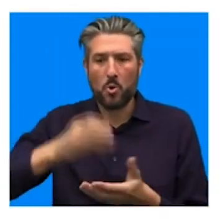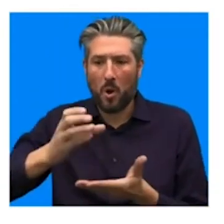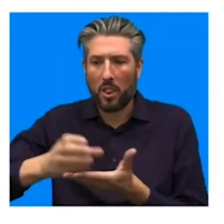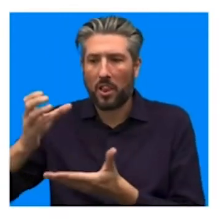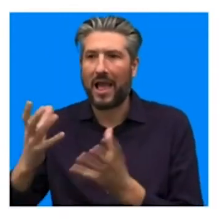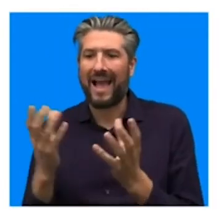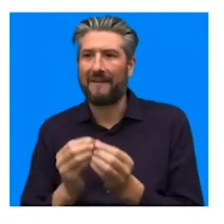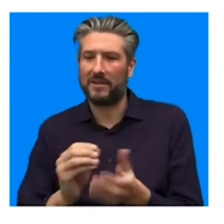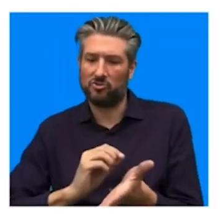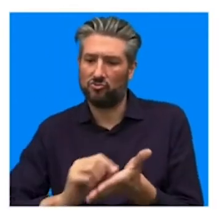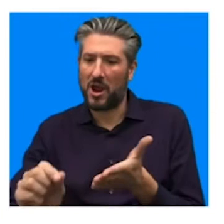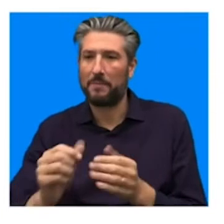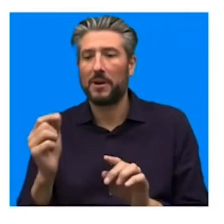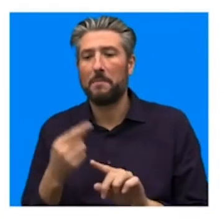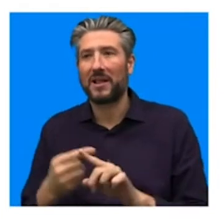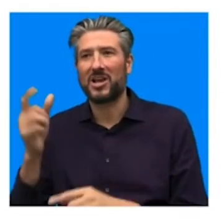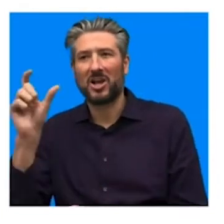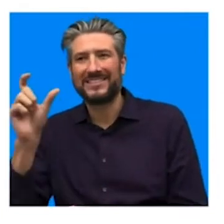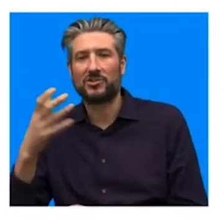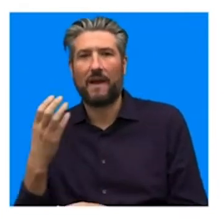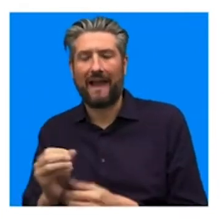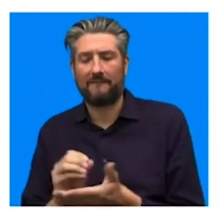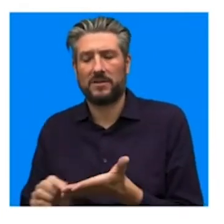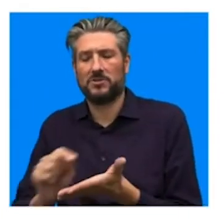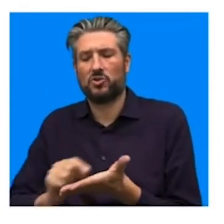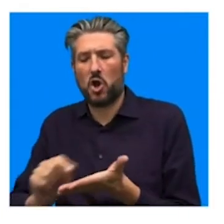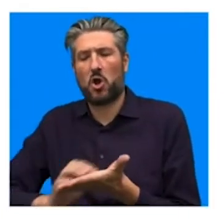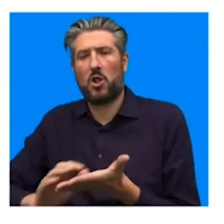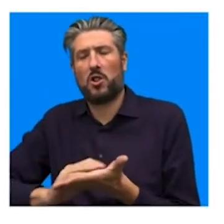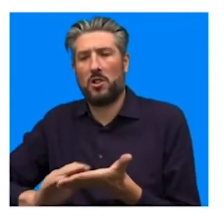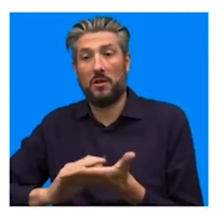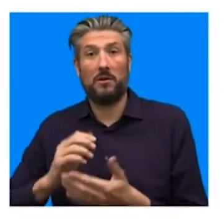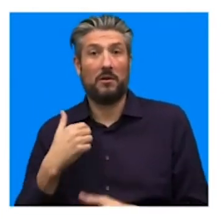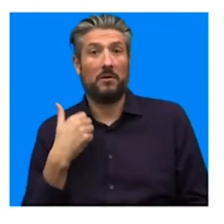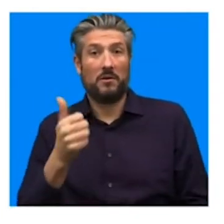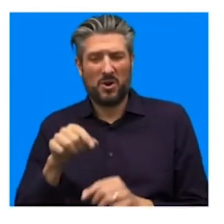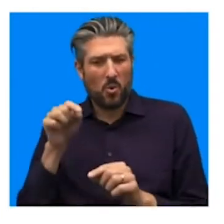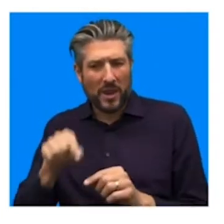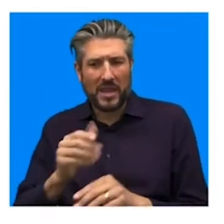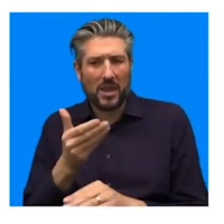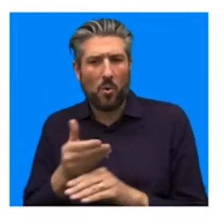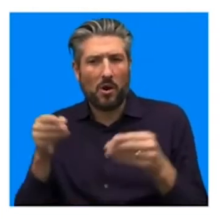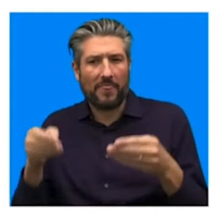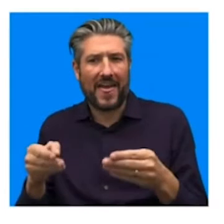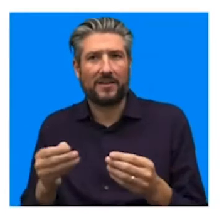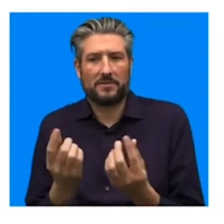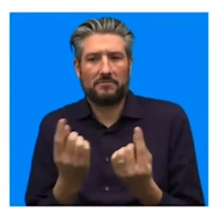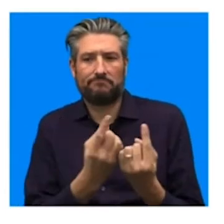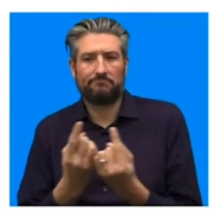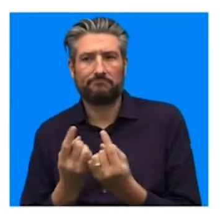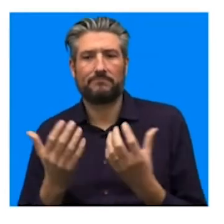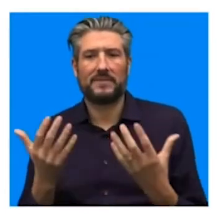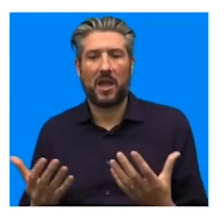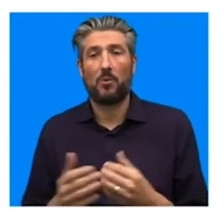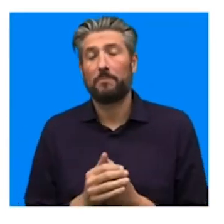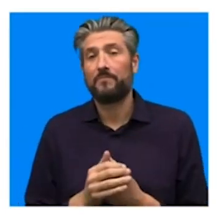circles. So, you know, that's just one of many things that we're working on right now. And the really fun